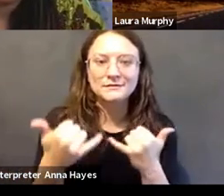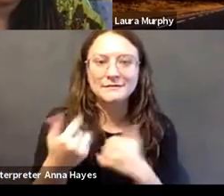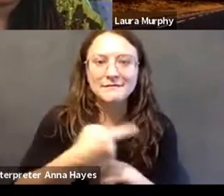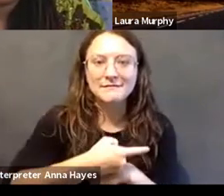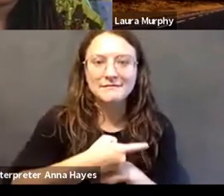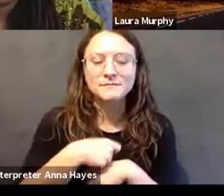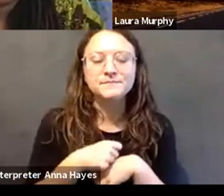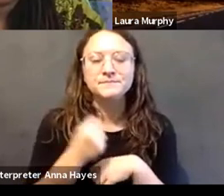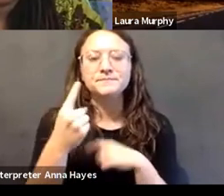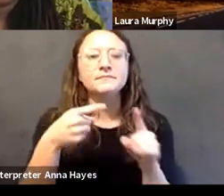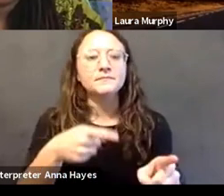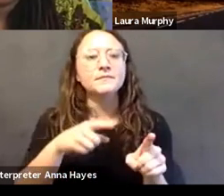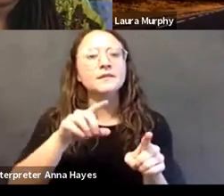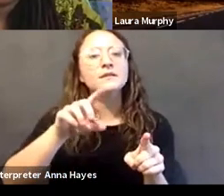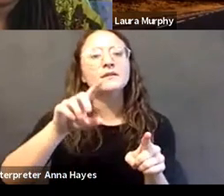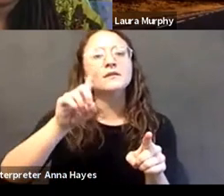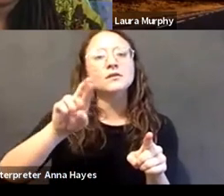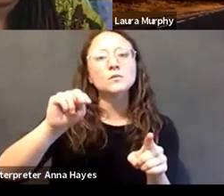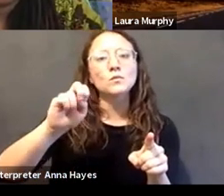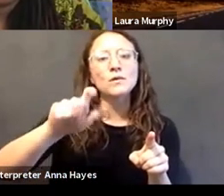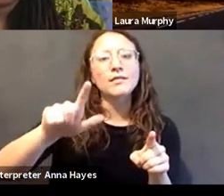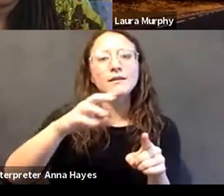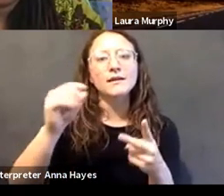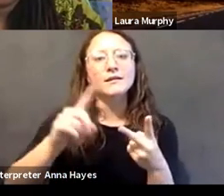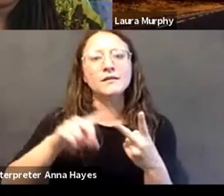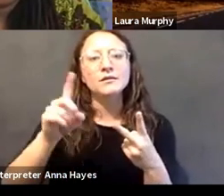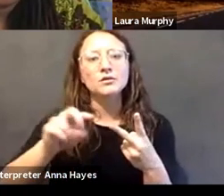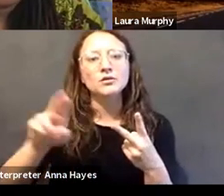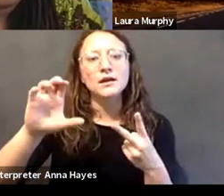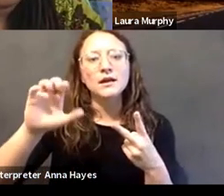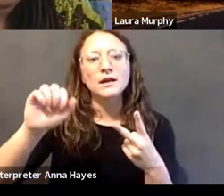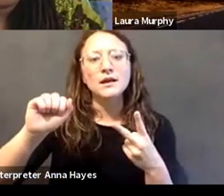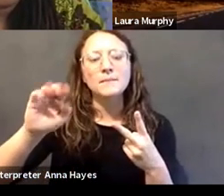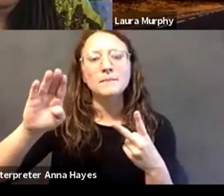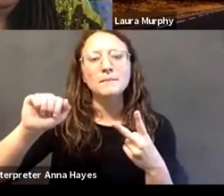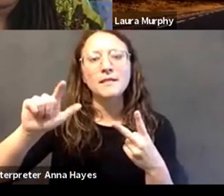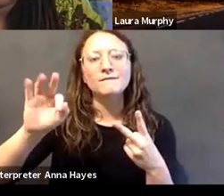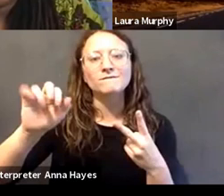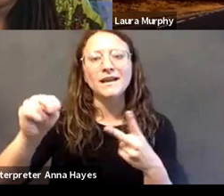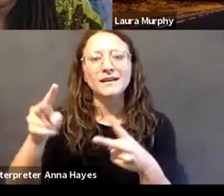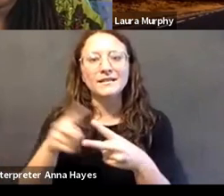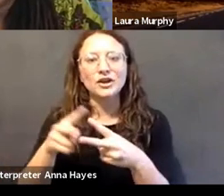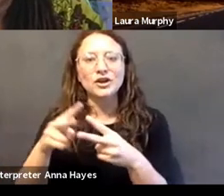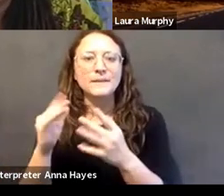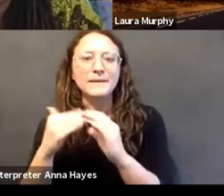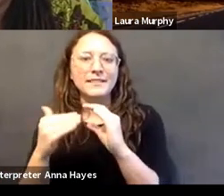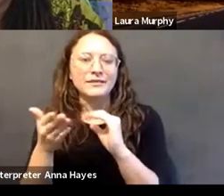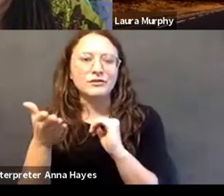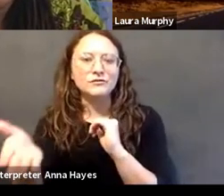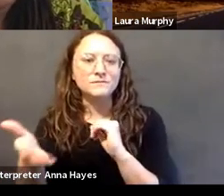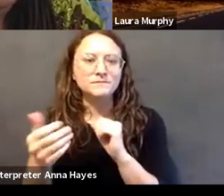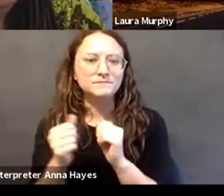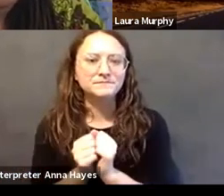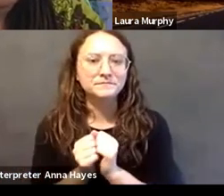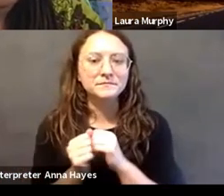Noel and Dr. Cabalfin's LinkedIn in the chat, so please feel free to connect with them. And thank you. Also, there is going to be another